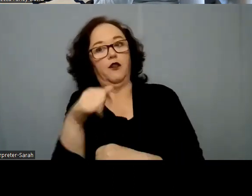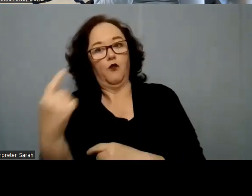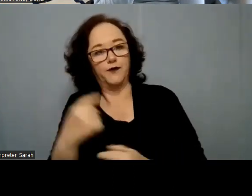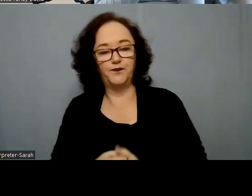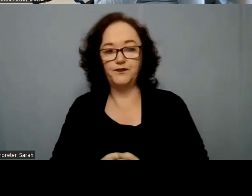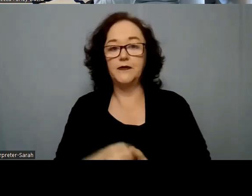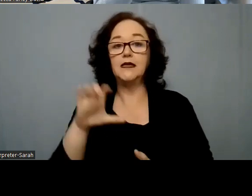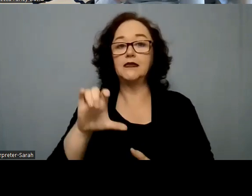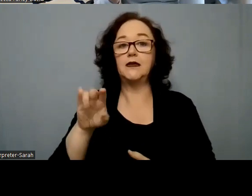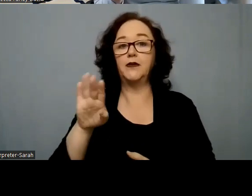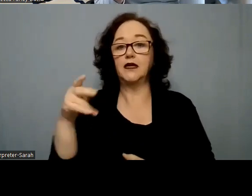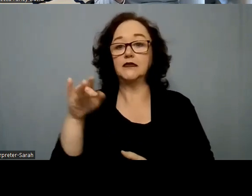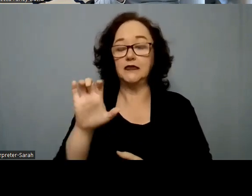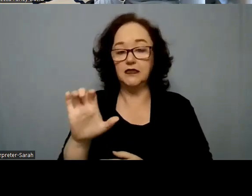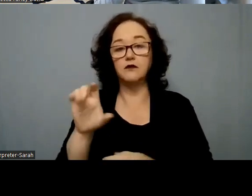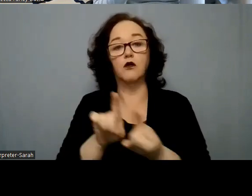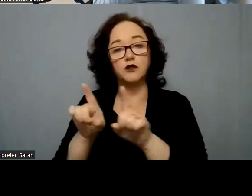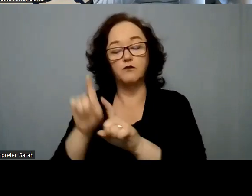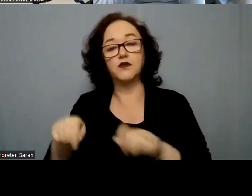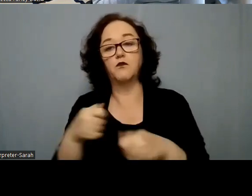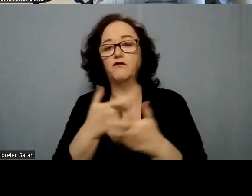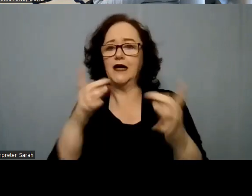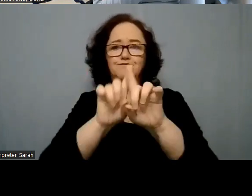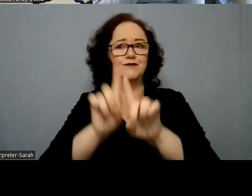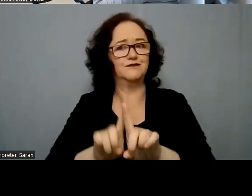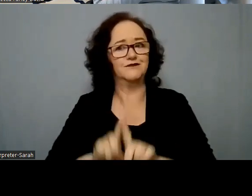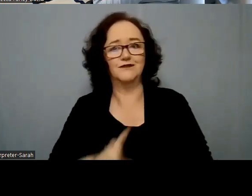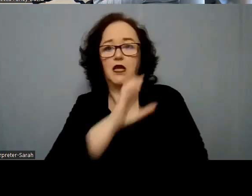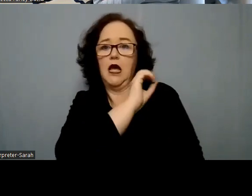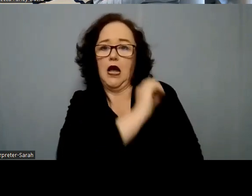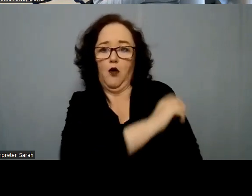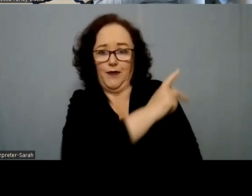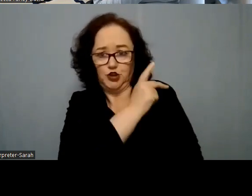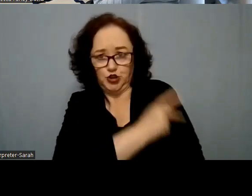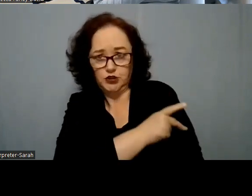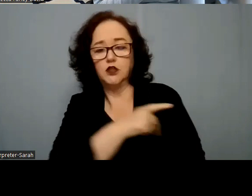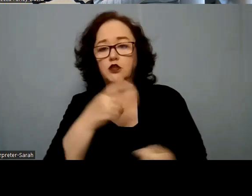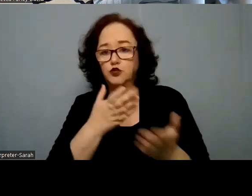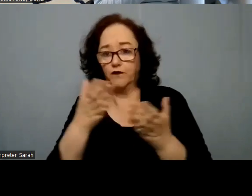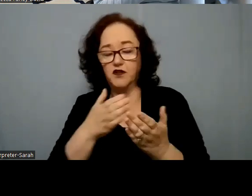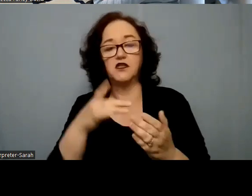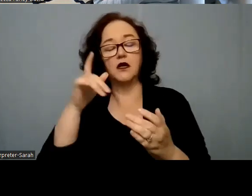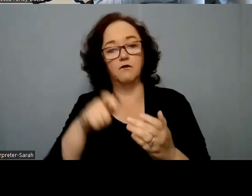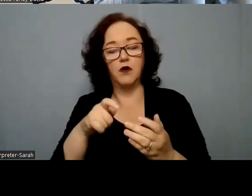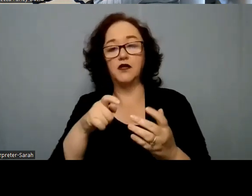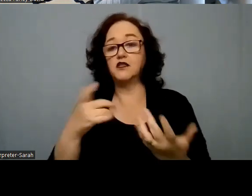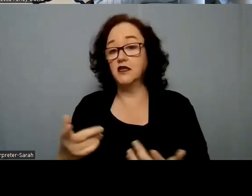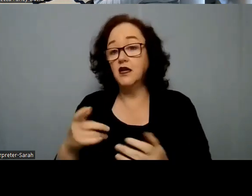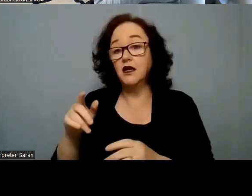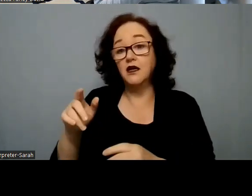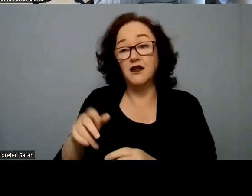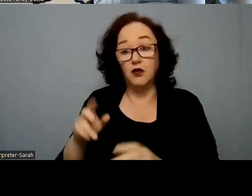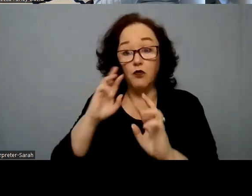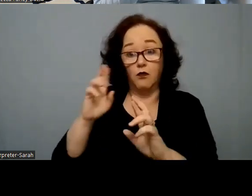provide a comprehensive array of outpatient services that are designed to engage and support individuals with serious mental illness and serious